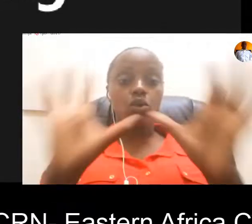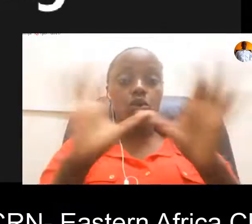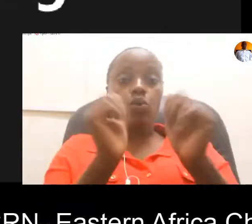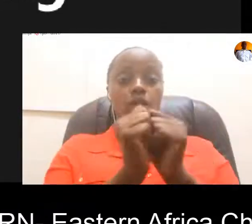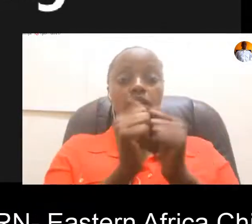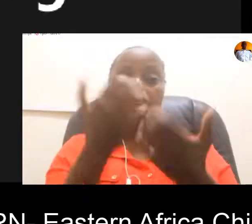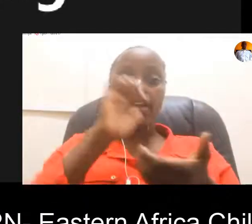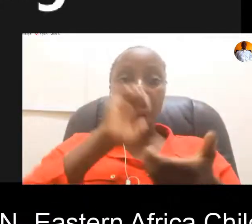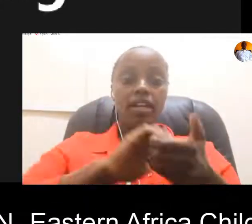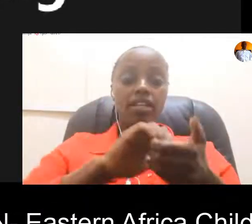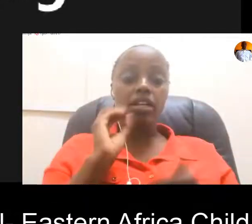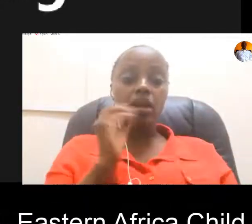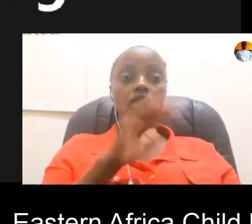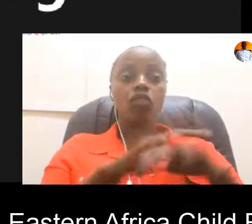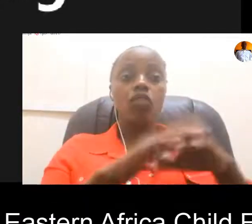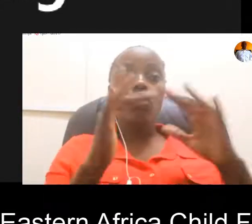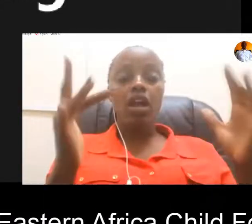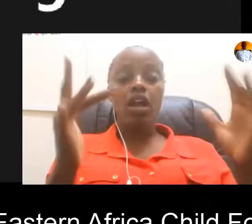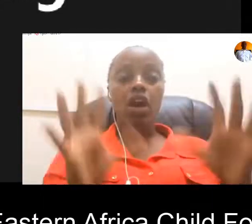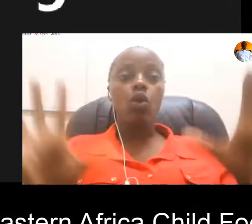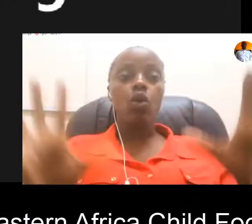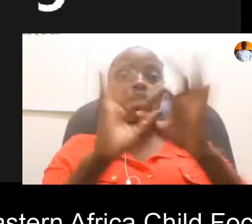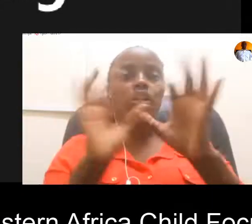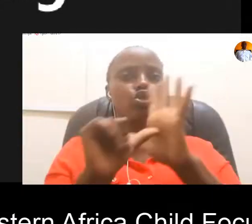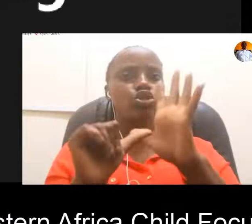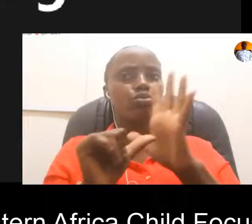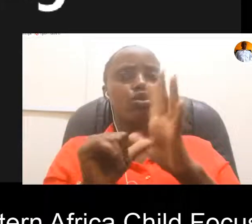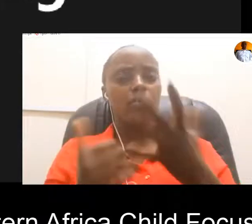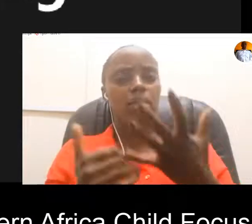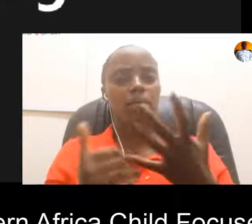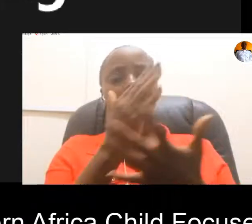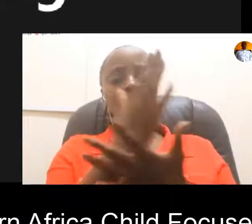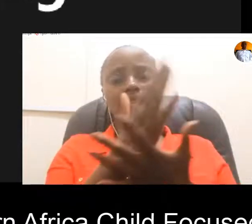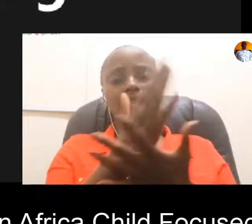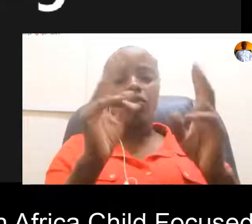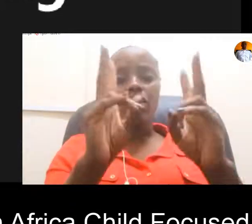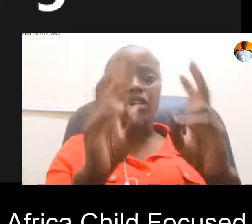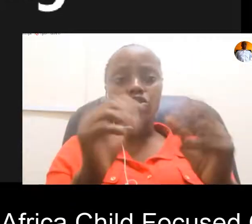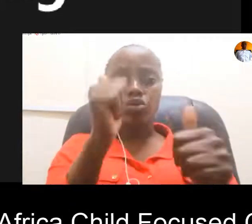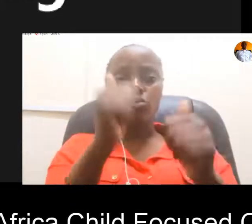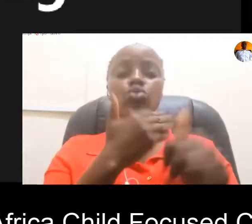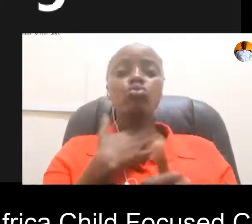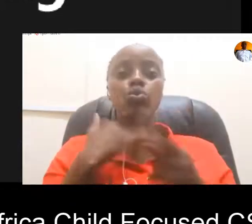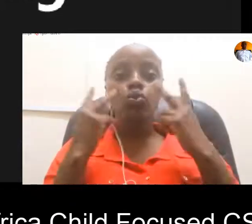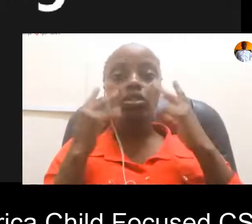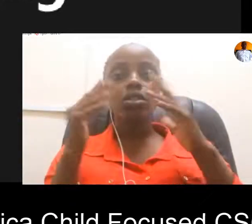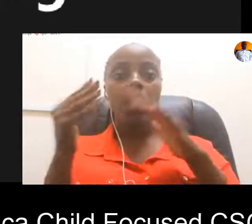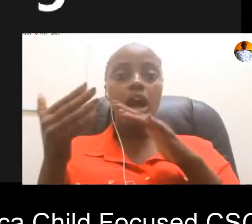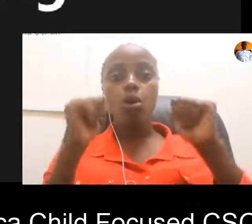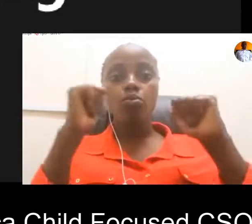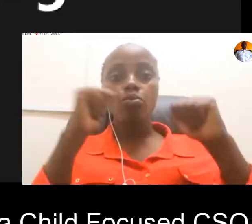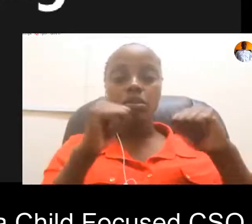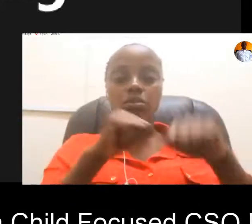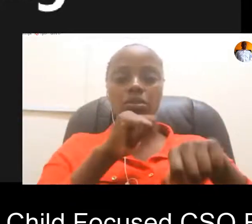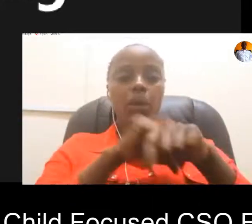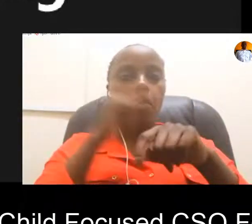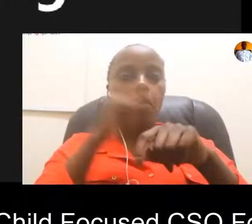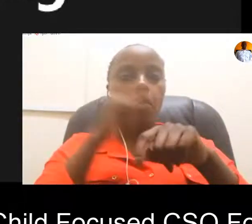even online. Connection is a problem. Those are some of the things that we want to see how to, even as we think